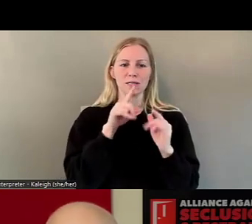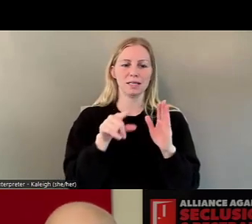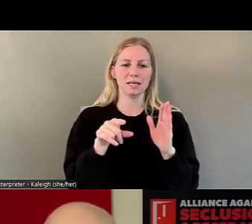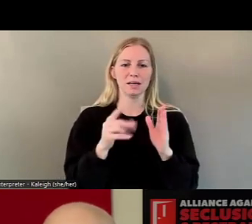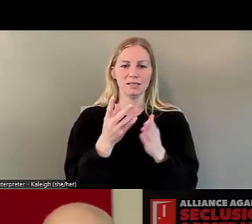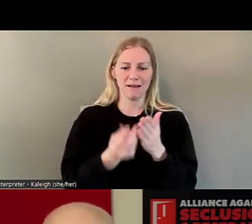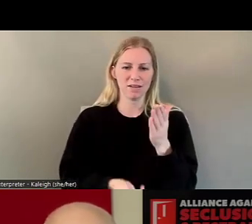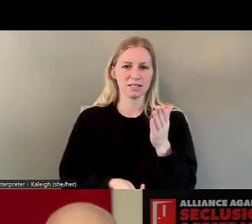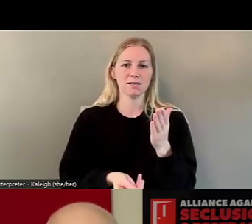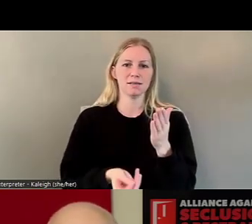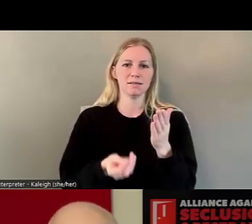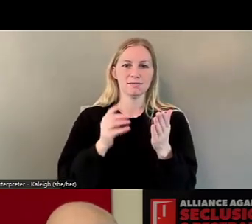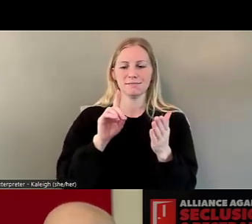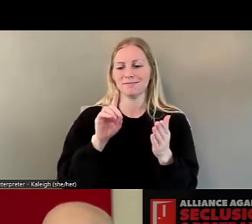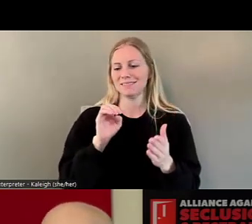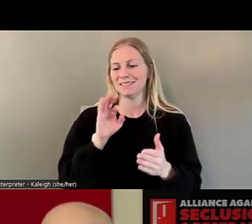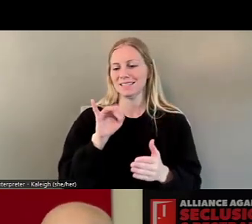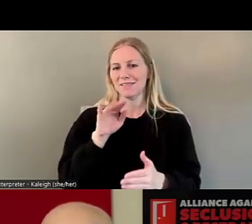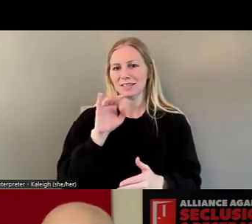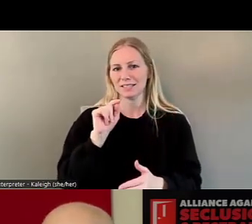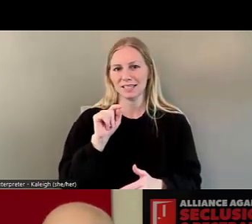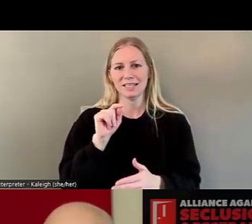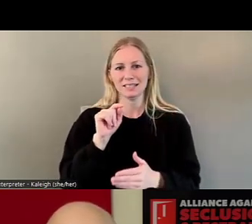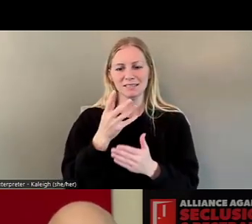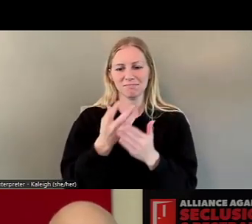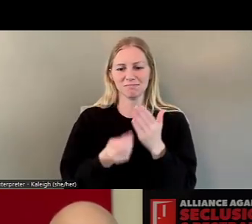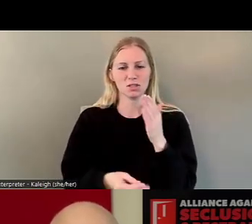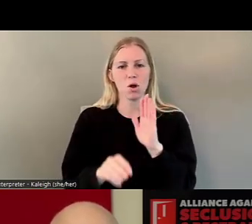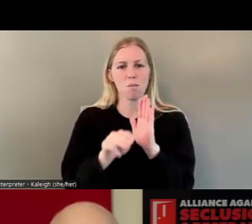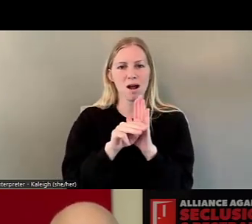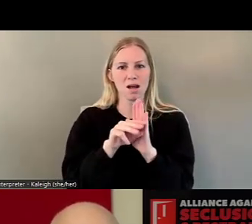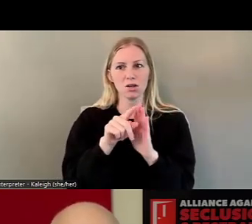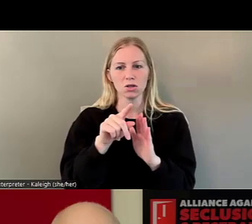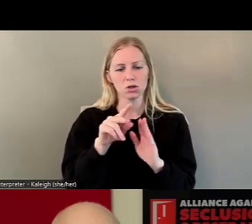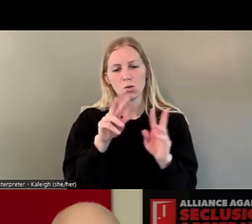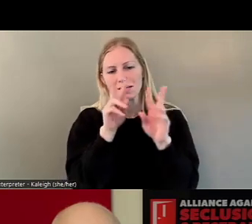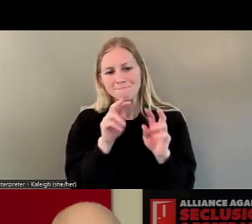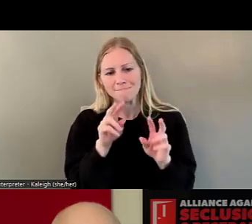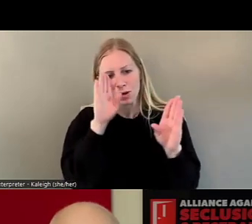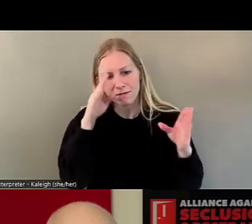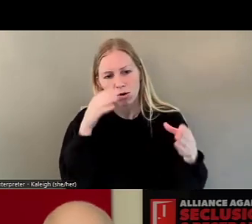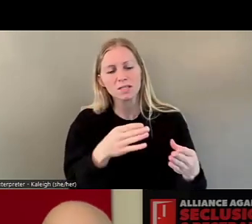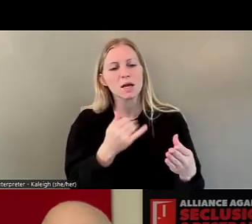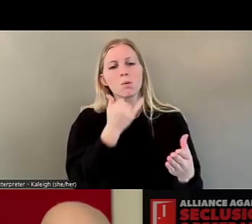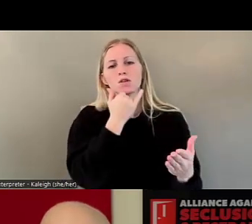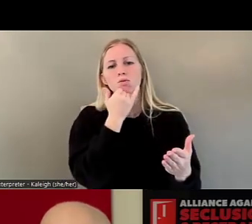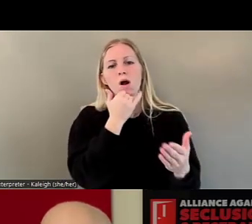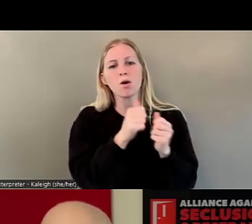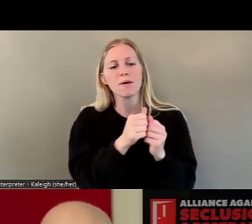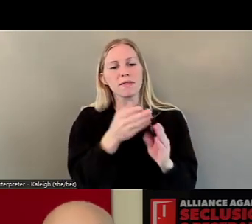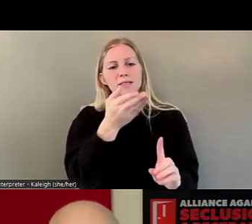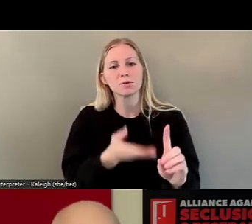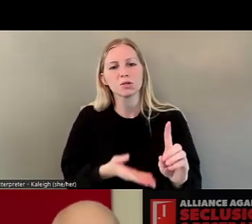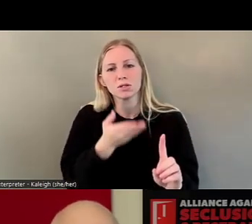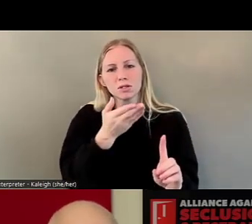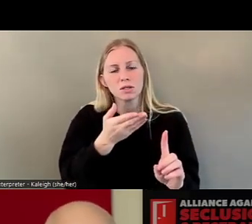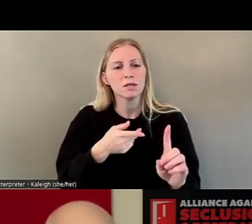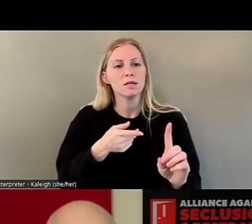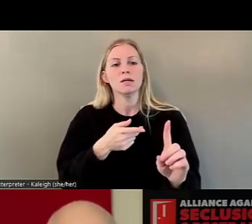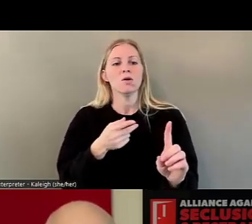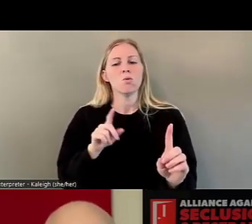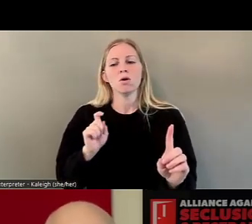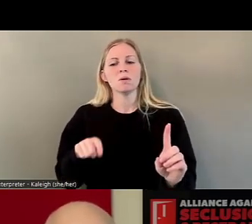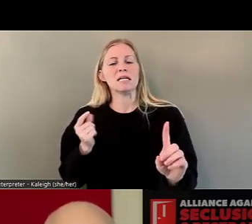disability through a deficit model, we look at what's wrong with a person, and then kind of what we need to do to this person